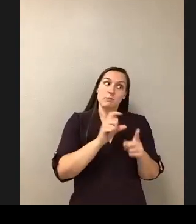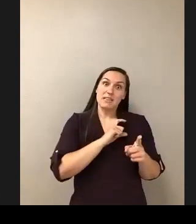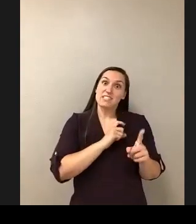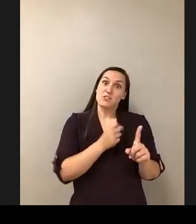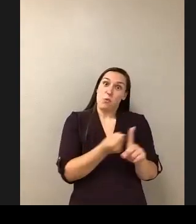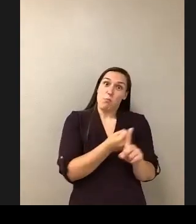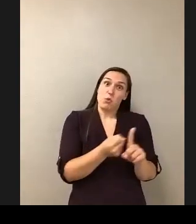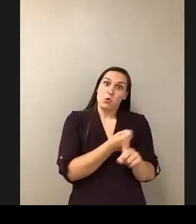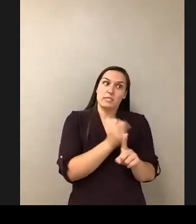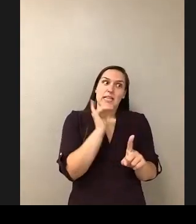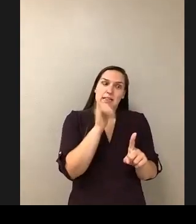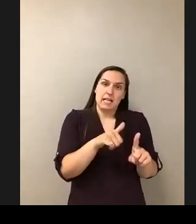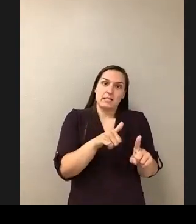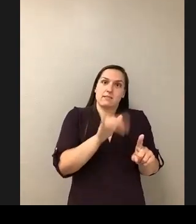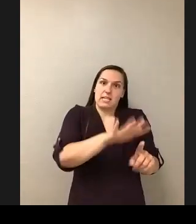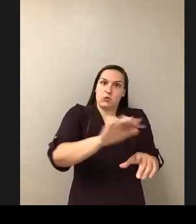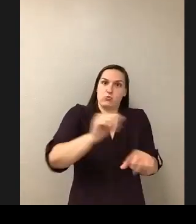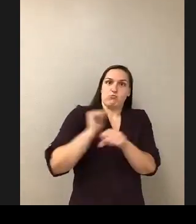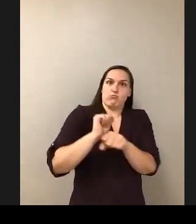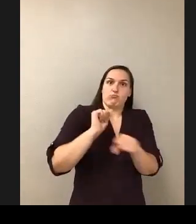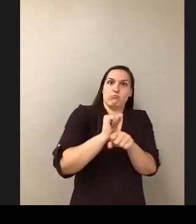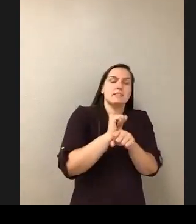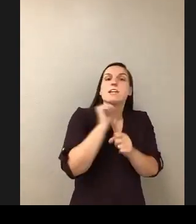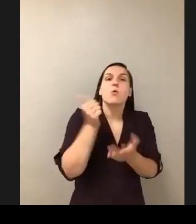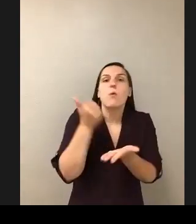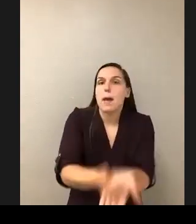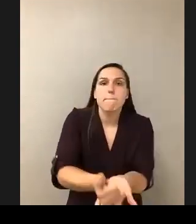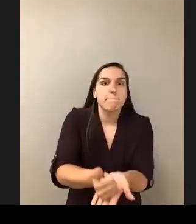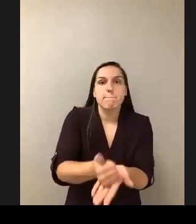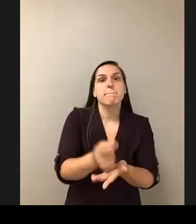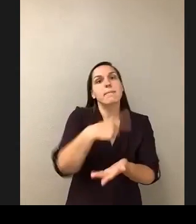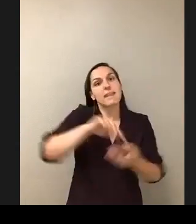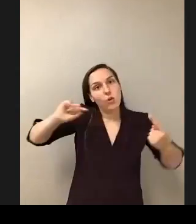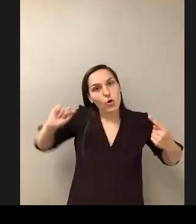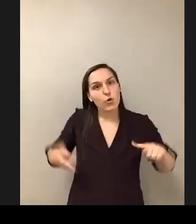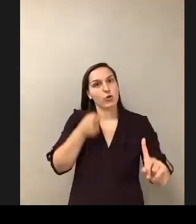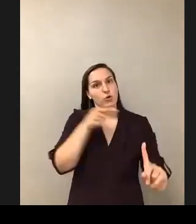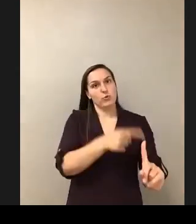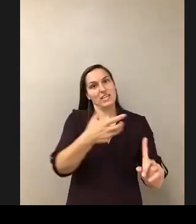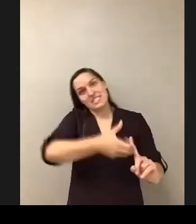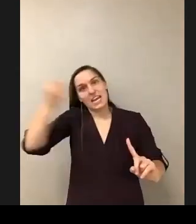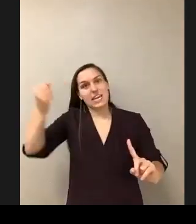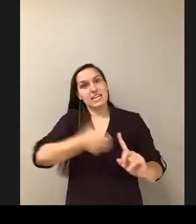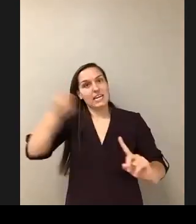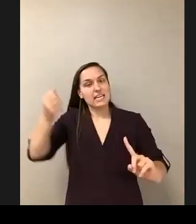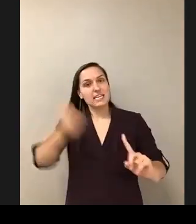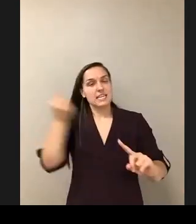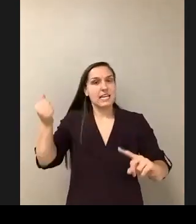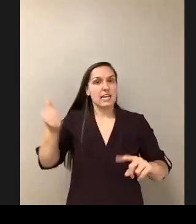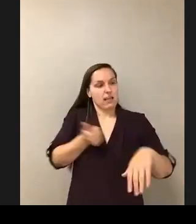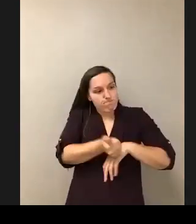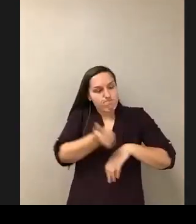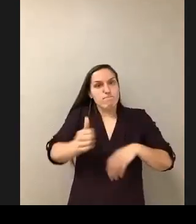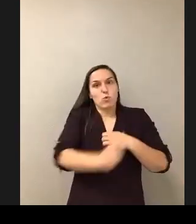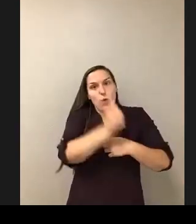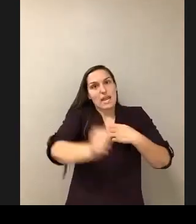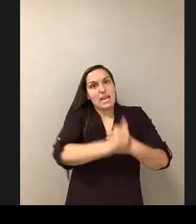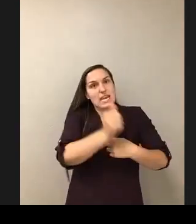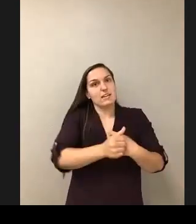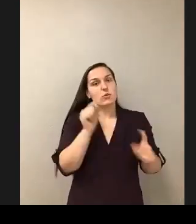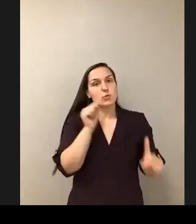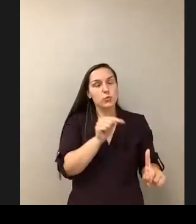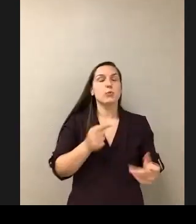they do. They do not help you. They hurt you. They take from you. They threaten you. So